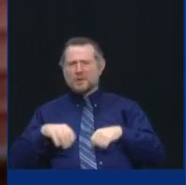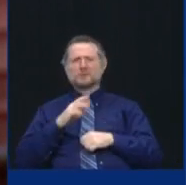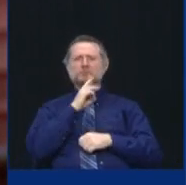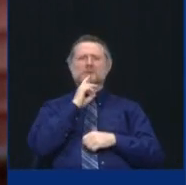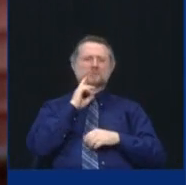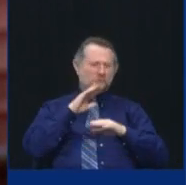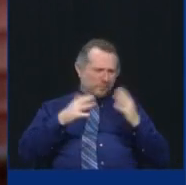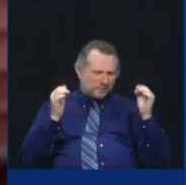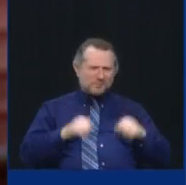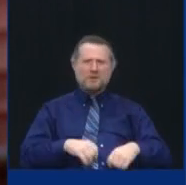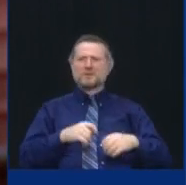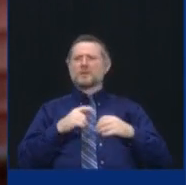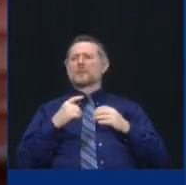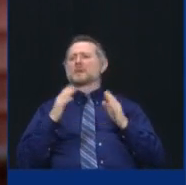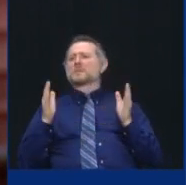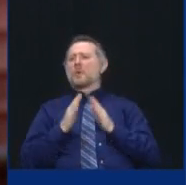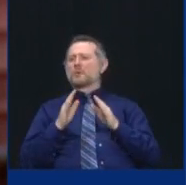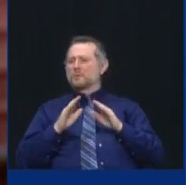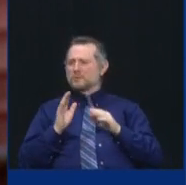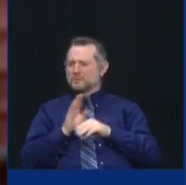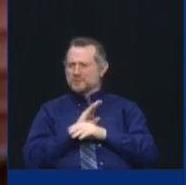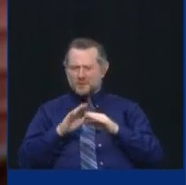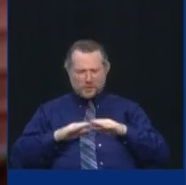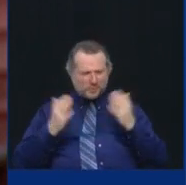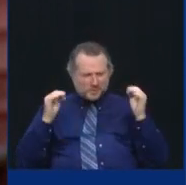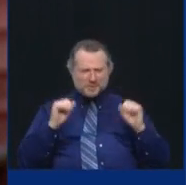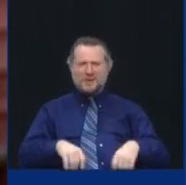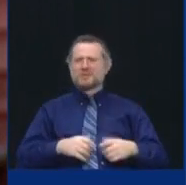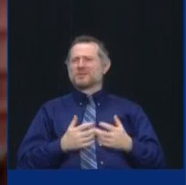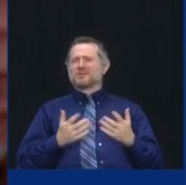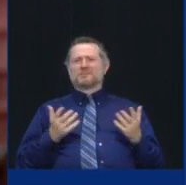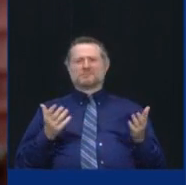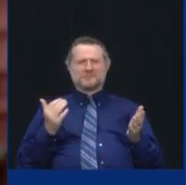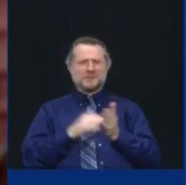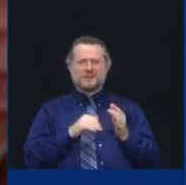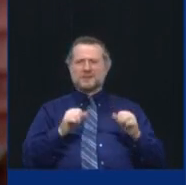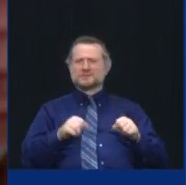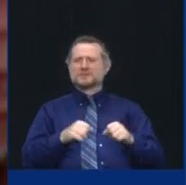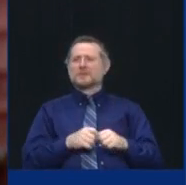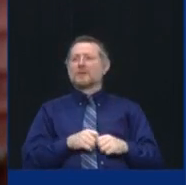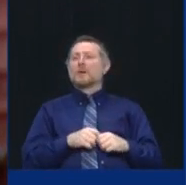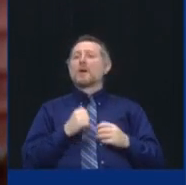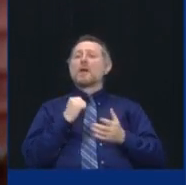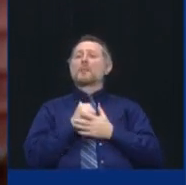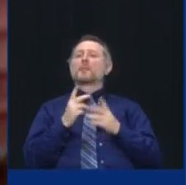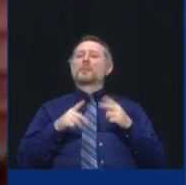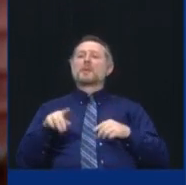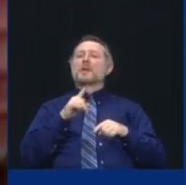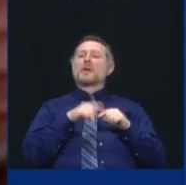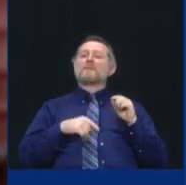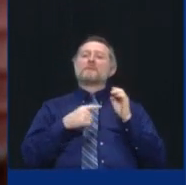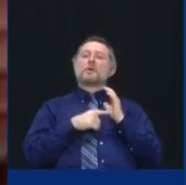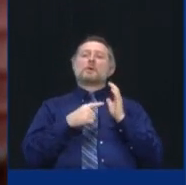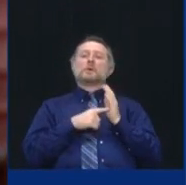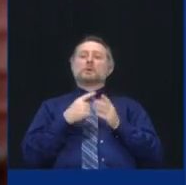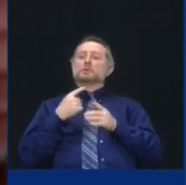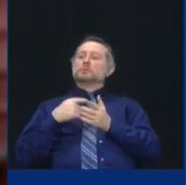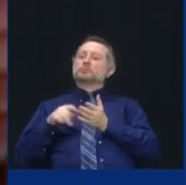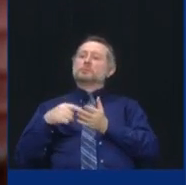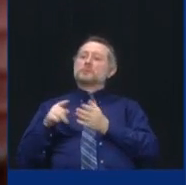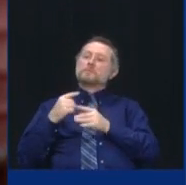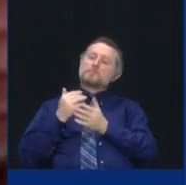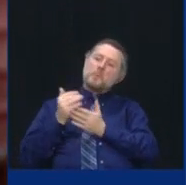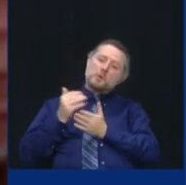small businesses? Yes, we're funding that. Can you get tenants relief? Yes. Can you